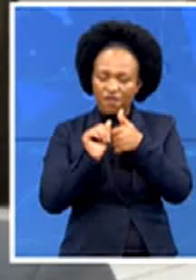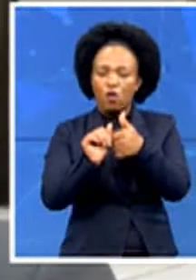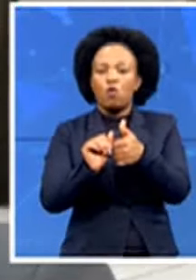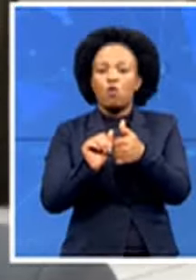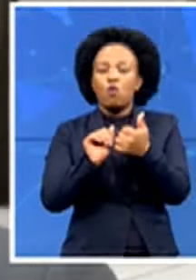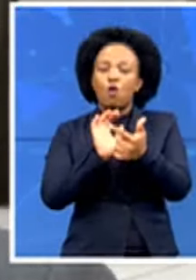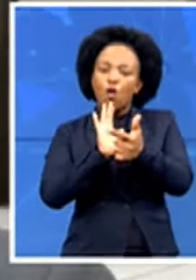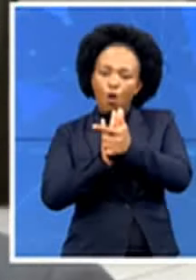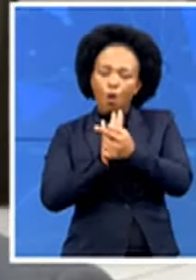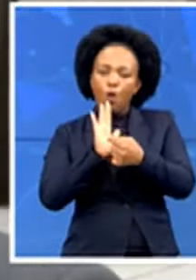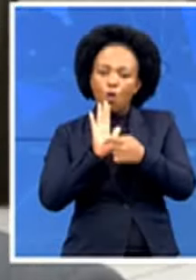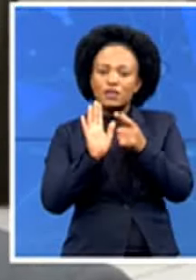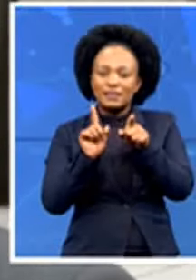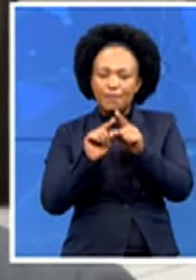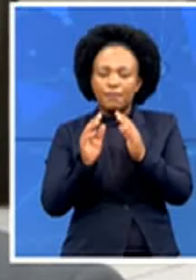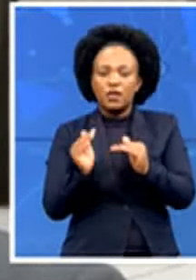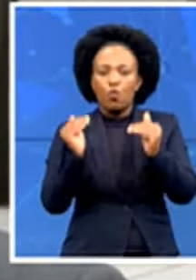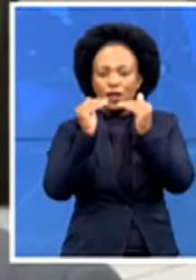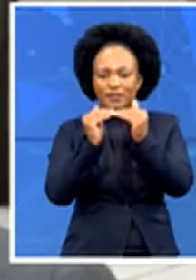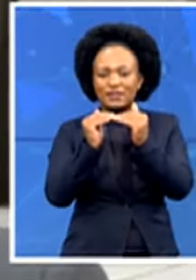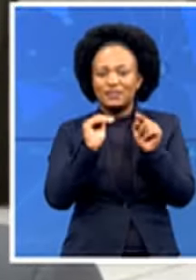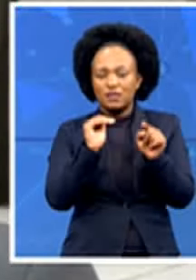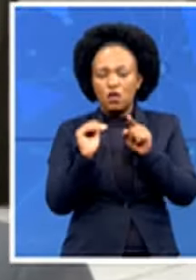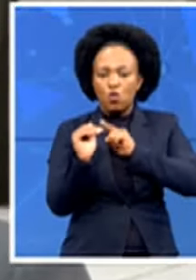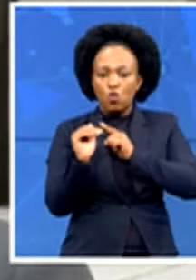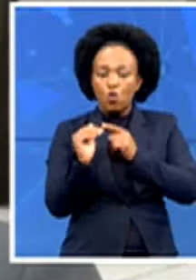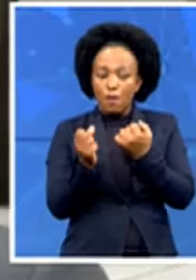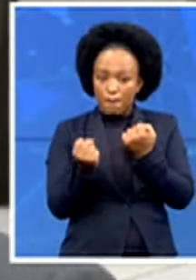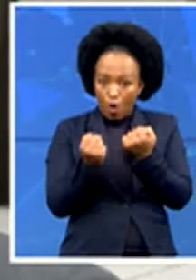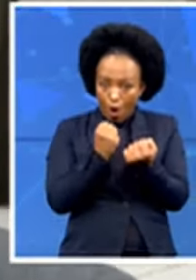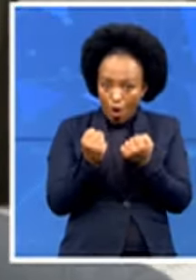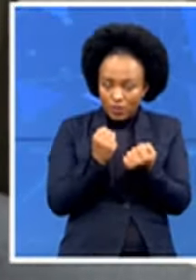it, as well as the fact that the judicial process has been mocked through this medical parole.